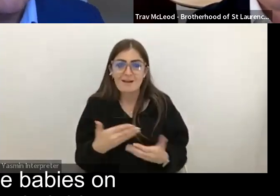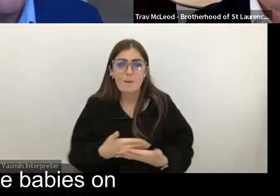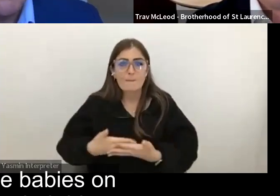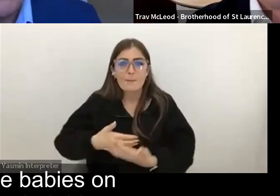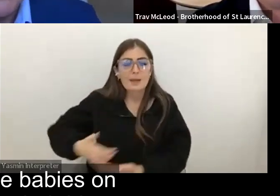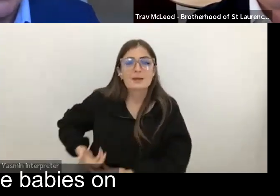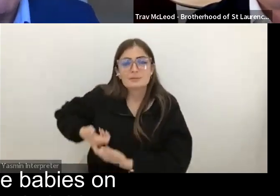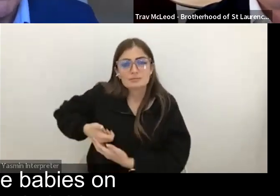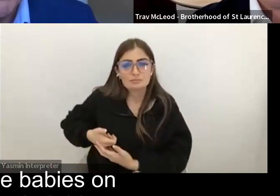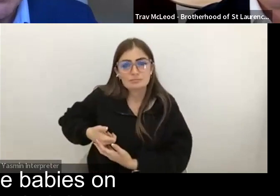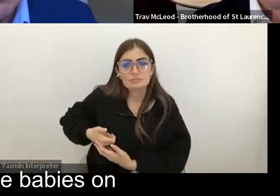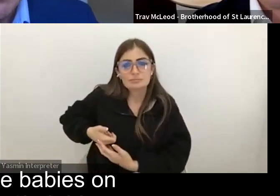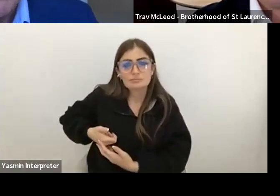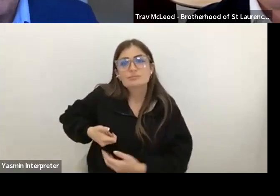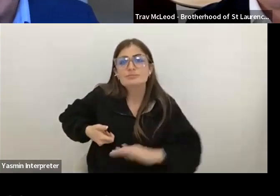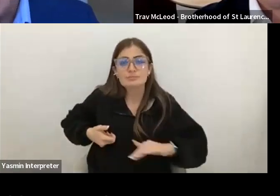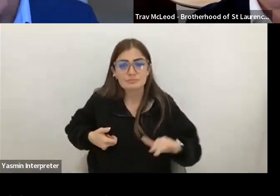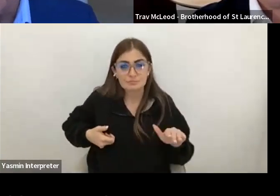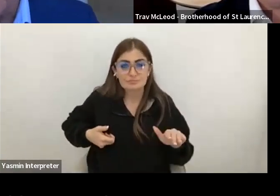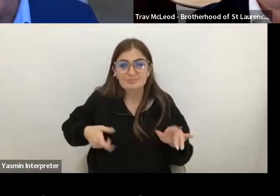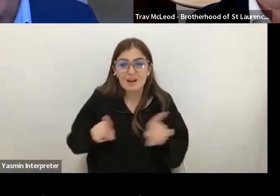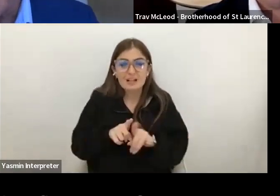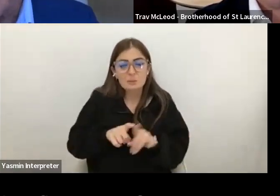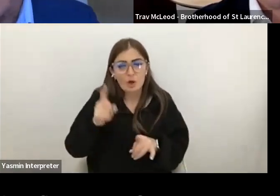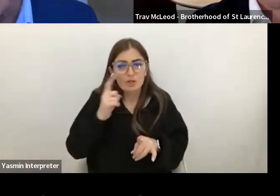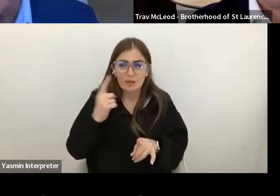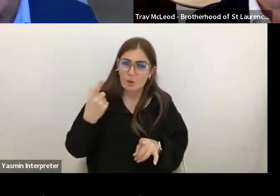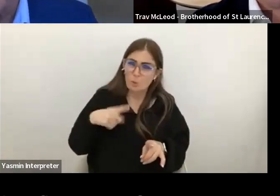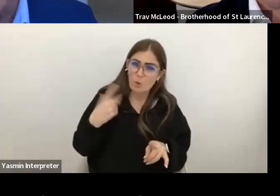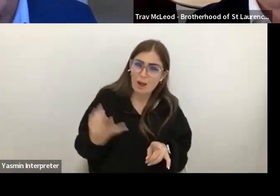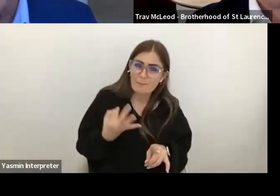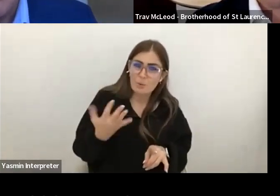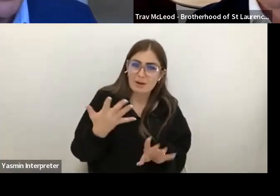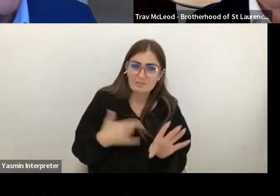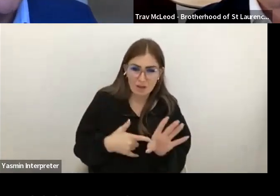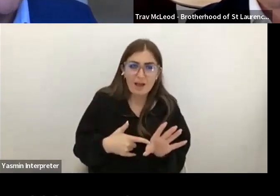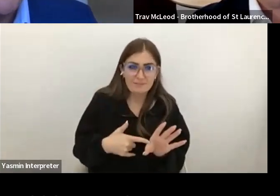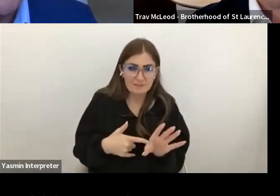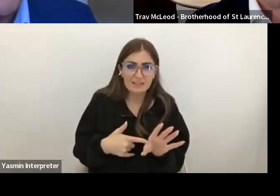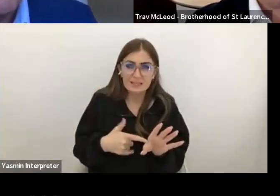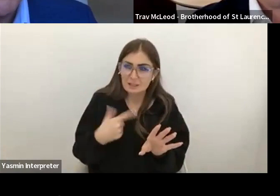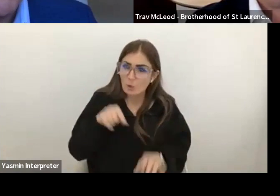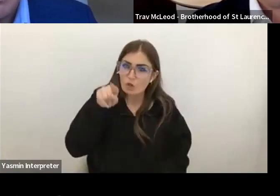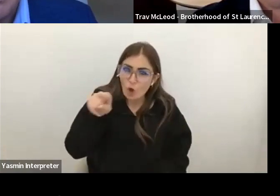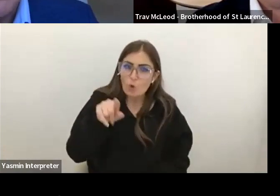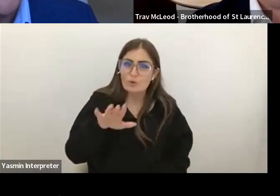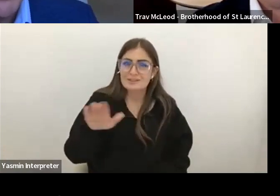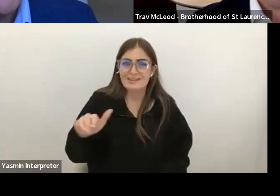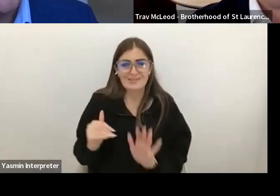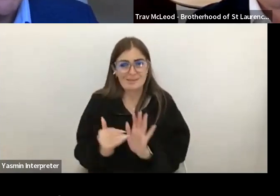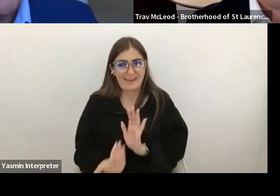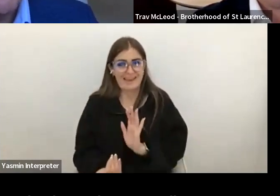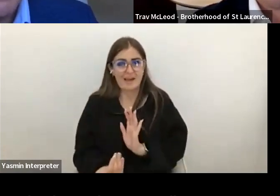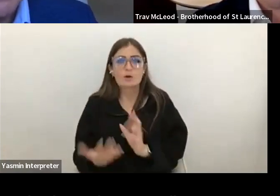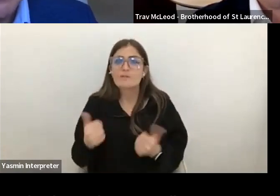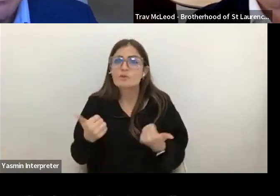their hips. And she was thinking, you know, why am I waiting 5 years? I want to get at those kids, you know, so that we've got a